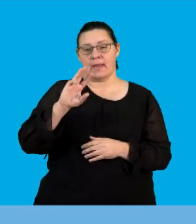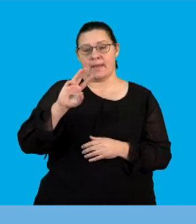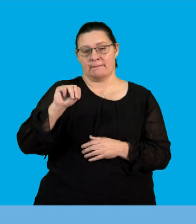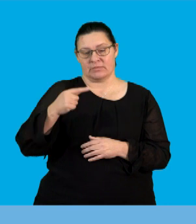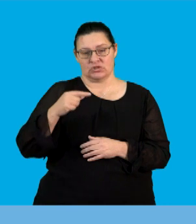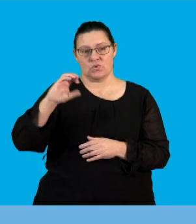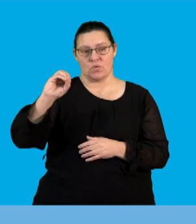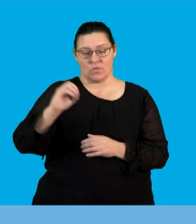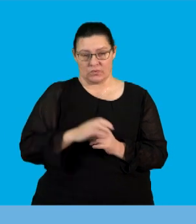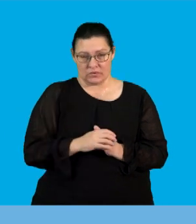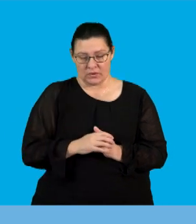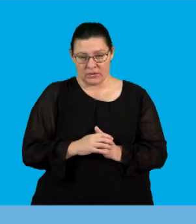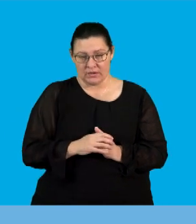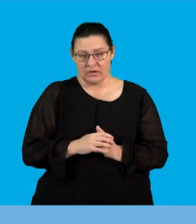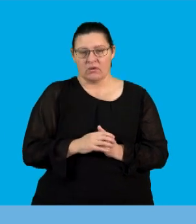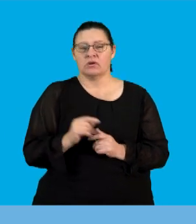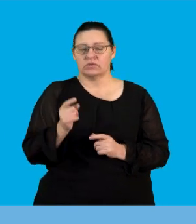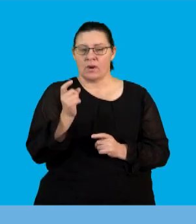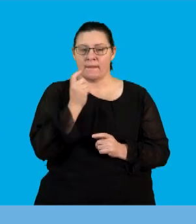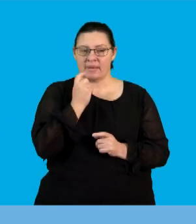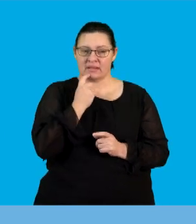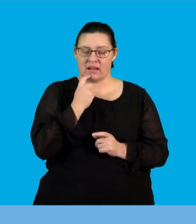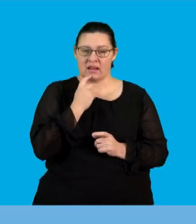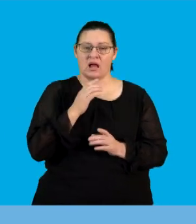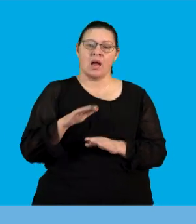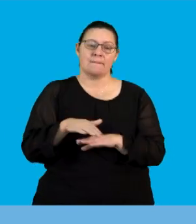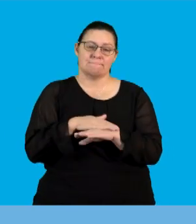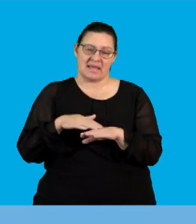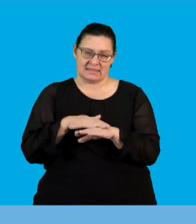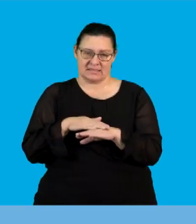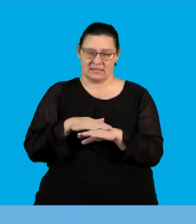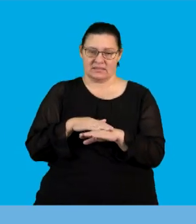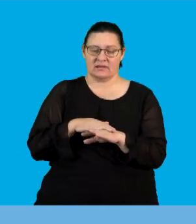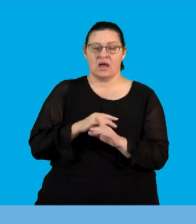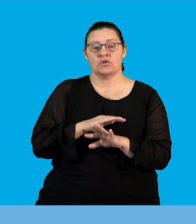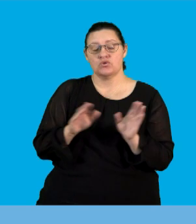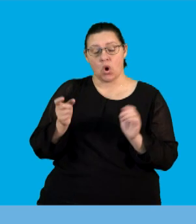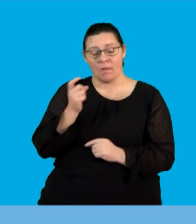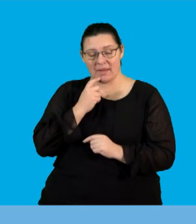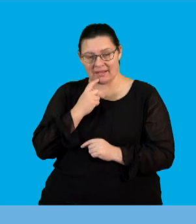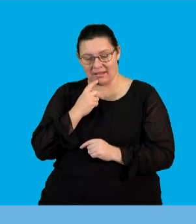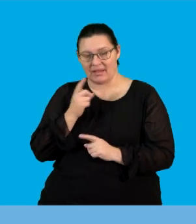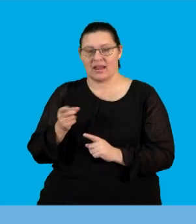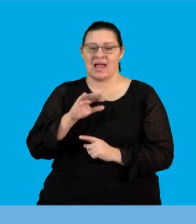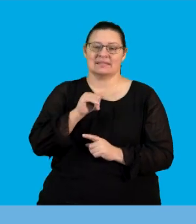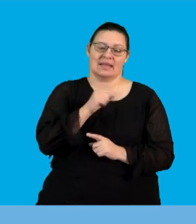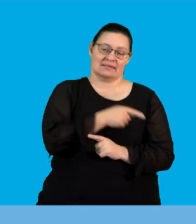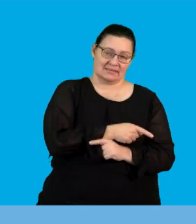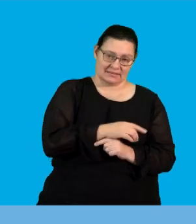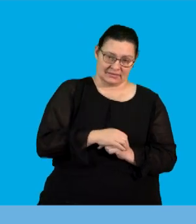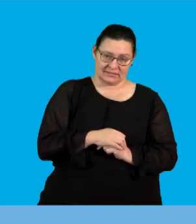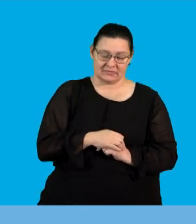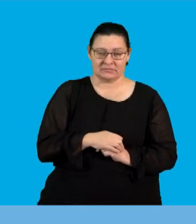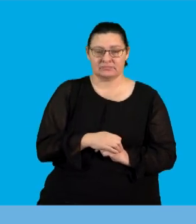oxide. And we do know that the metal oxides, they are basic, and then the non-metal oxides, they are going to be